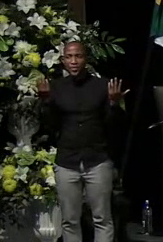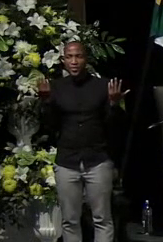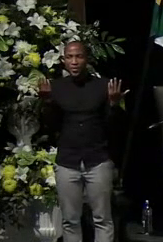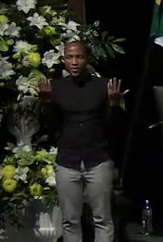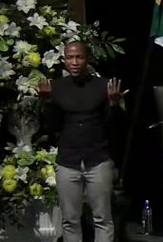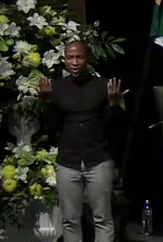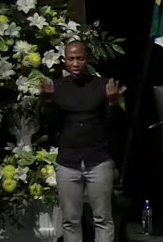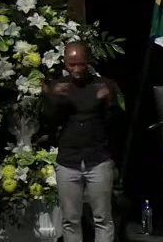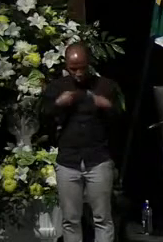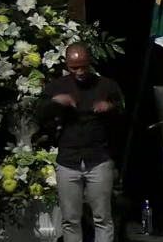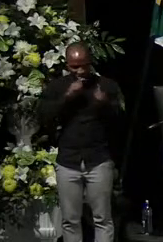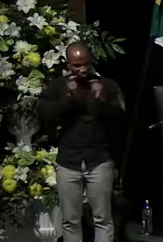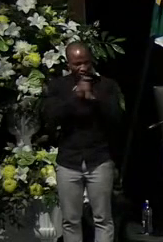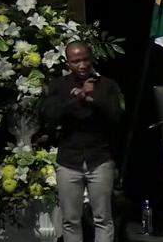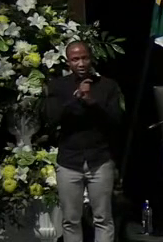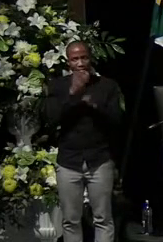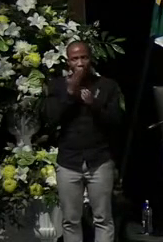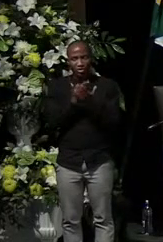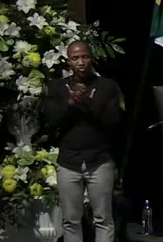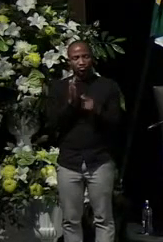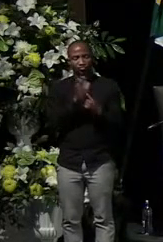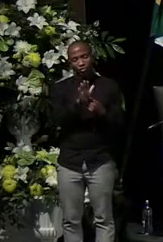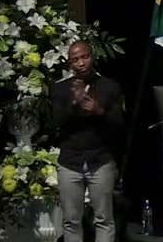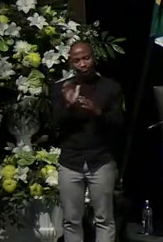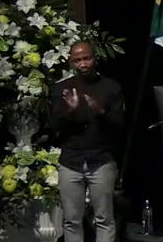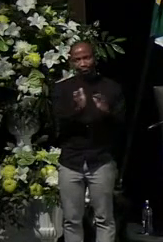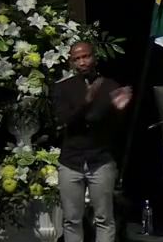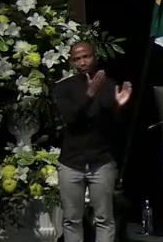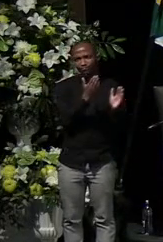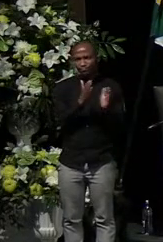of those who don't apologize sure sure okay